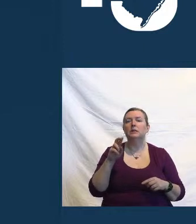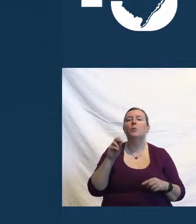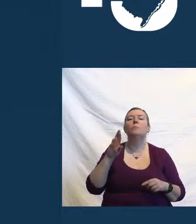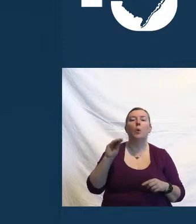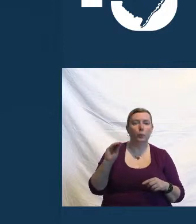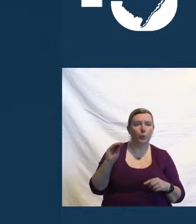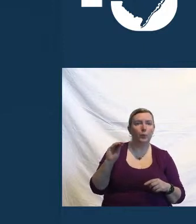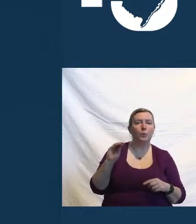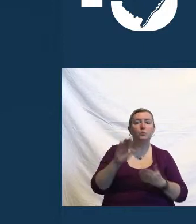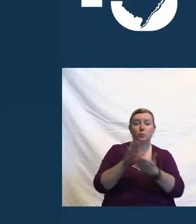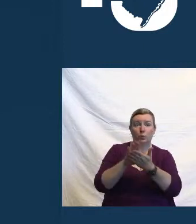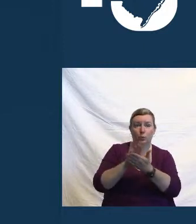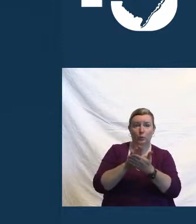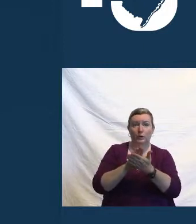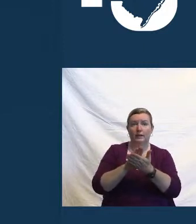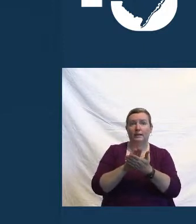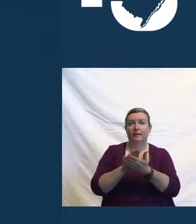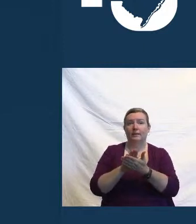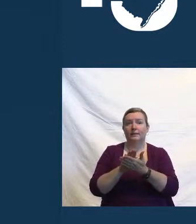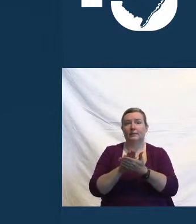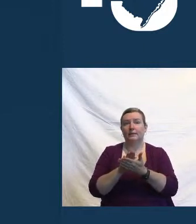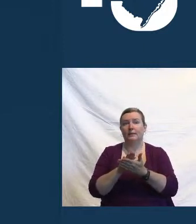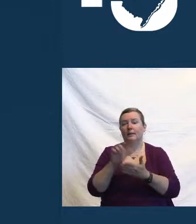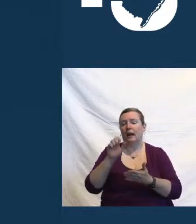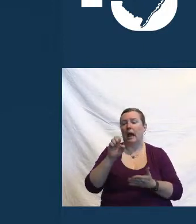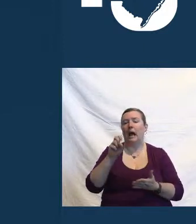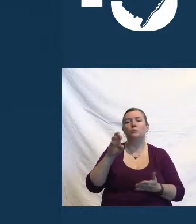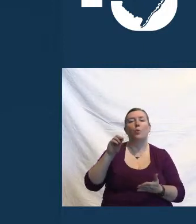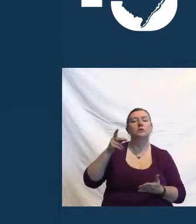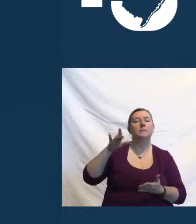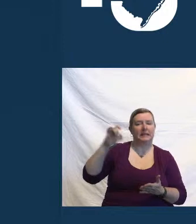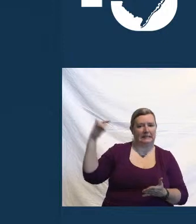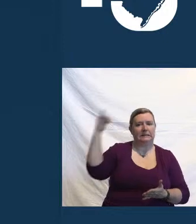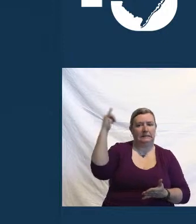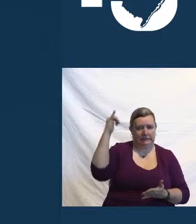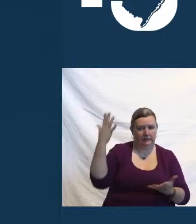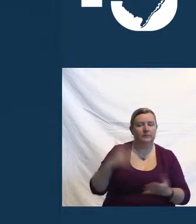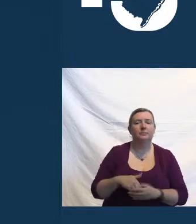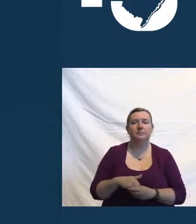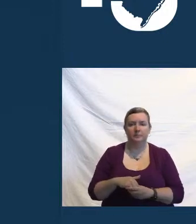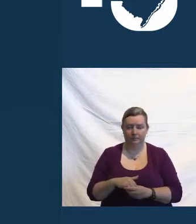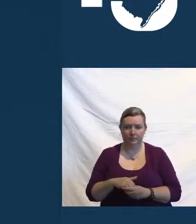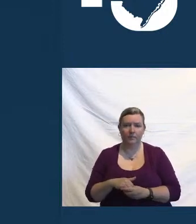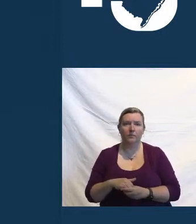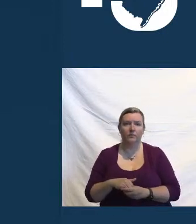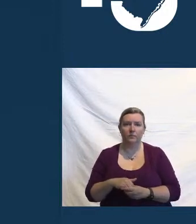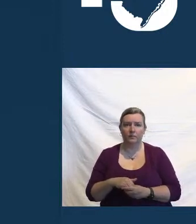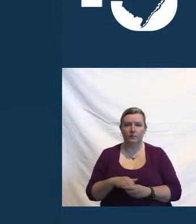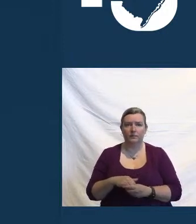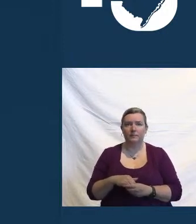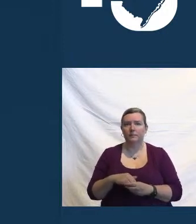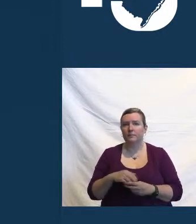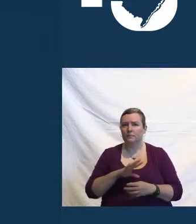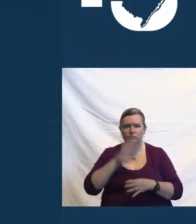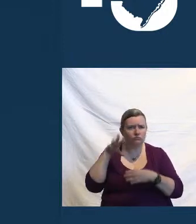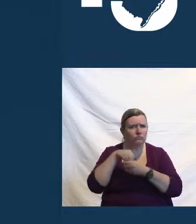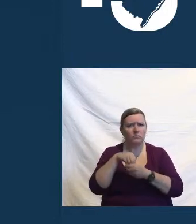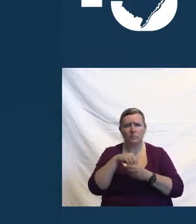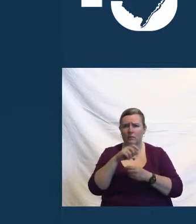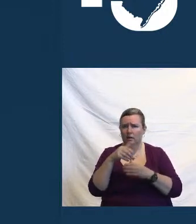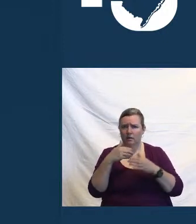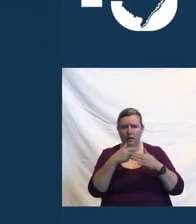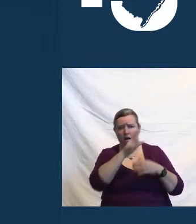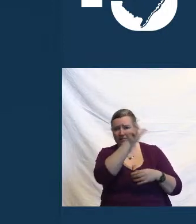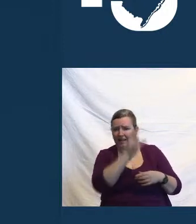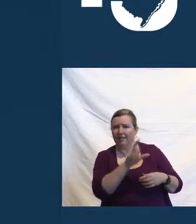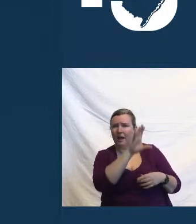Aeronautics and was working as a technical service manager for MG America, the U.S. arm of the Italian company that produces manufacturing